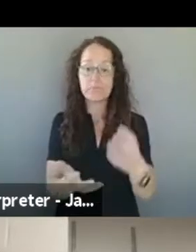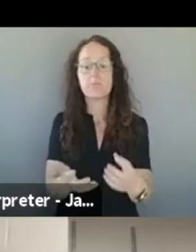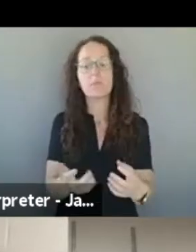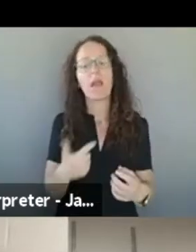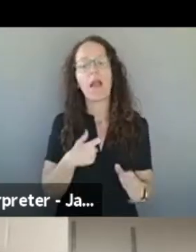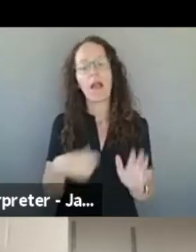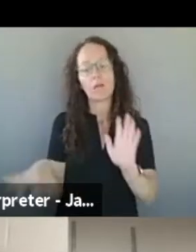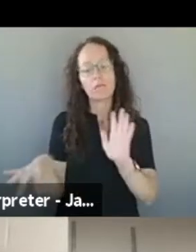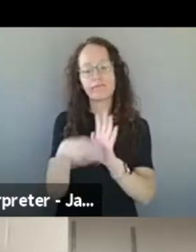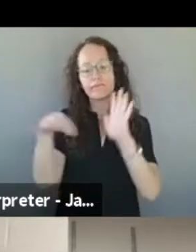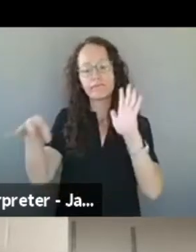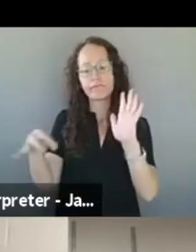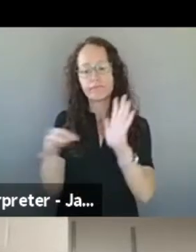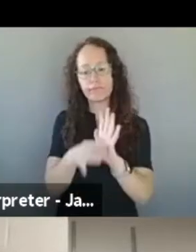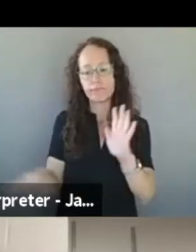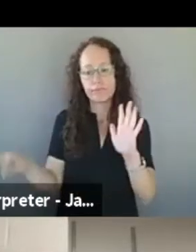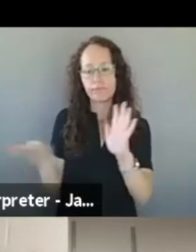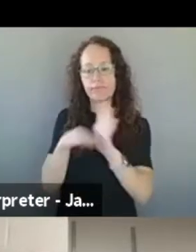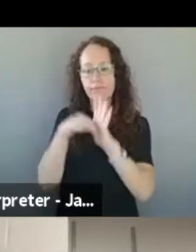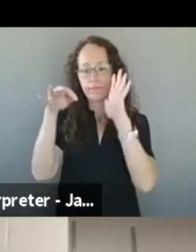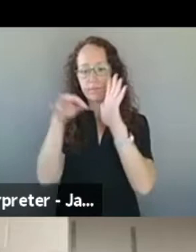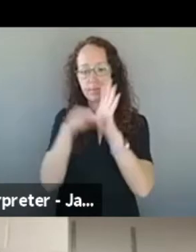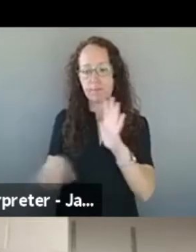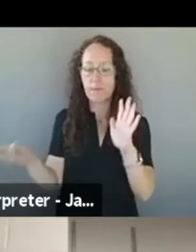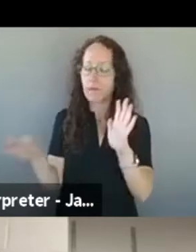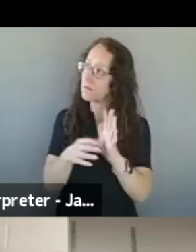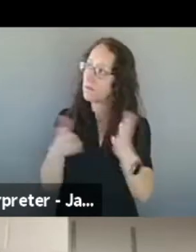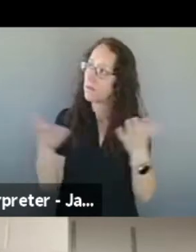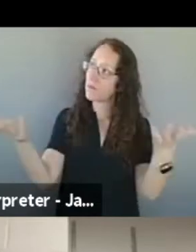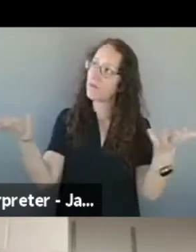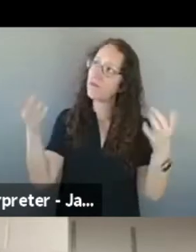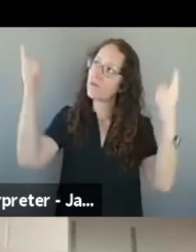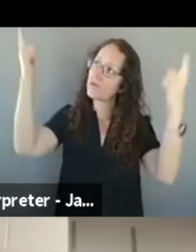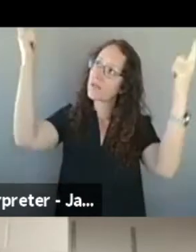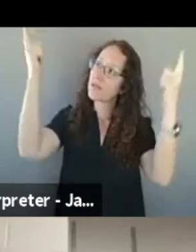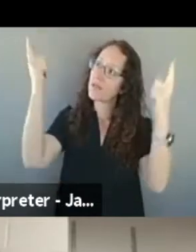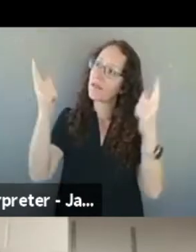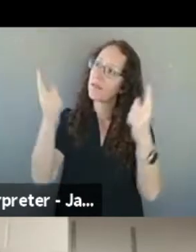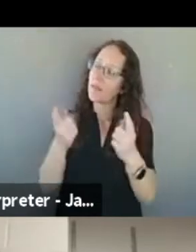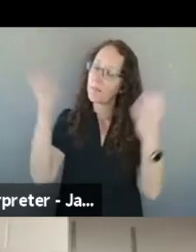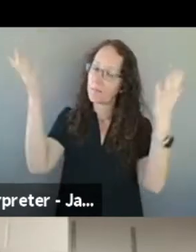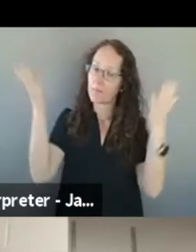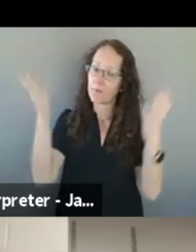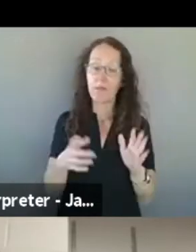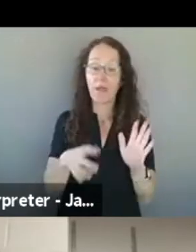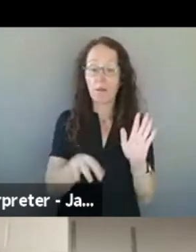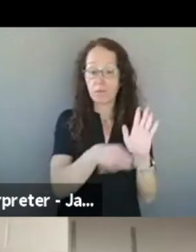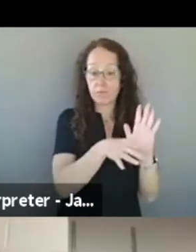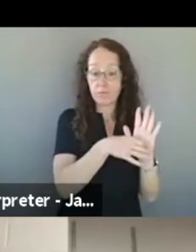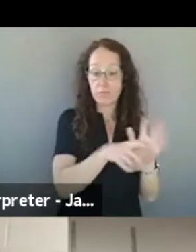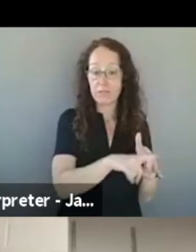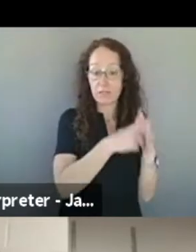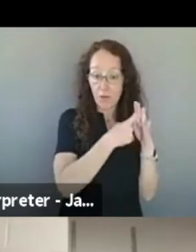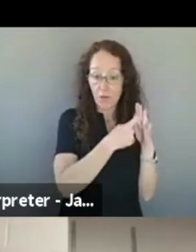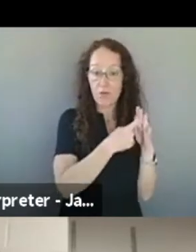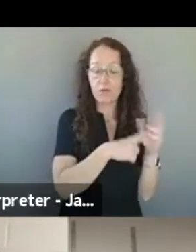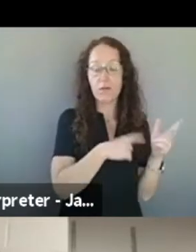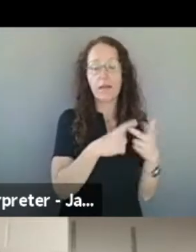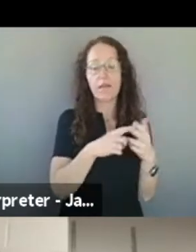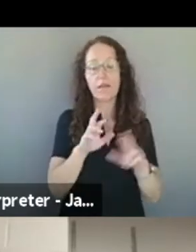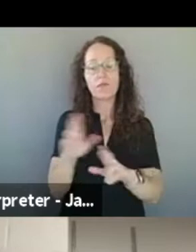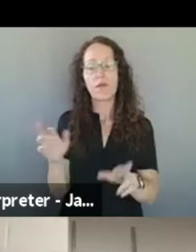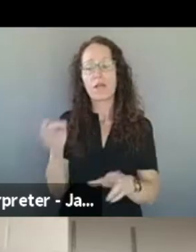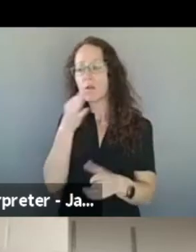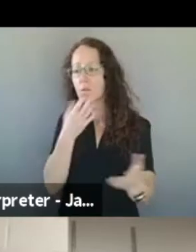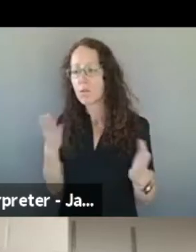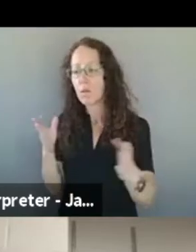here. I'll chime so that we start, and then I'll chime when we start to bring it to a close. So feel